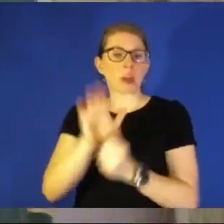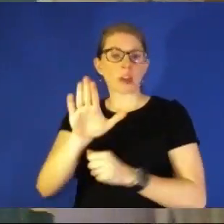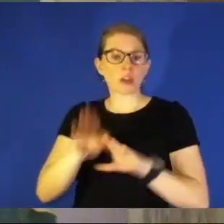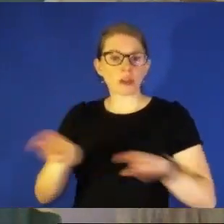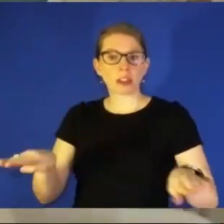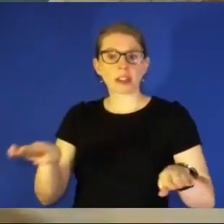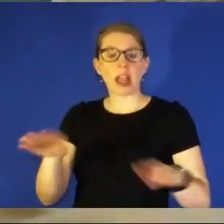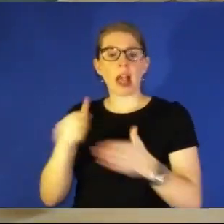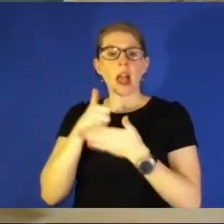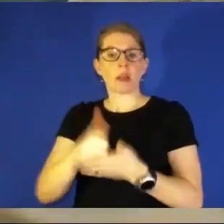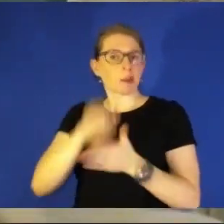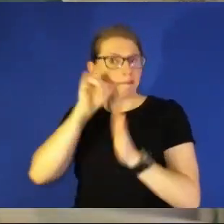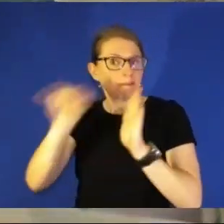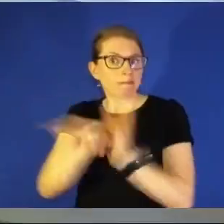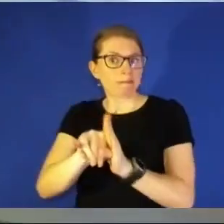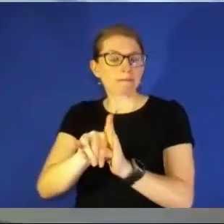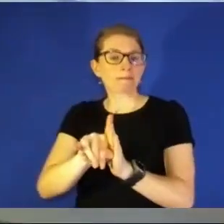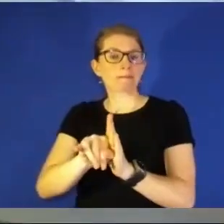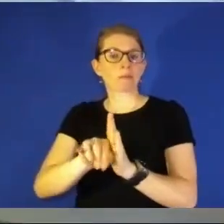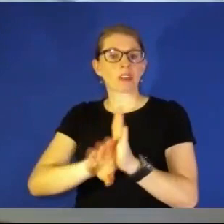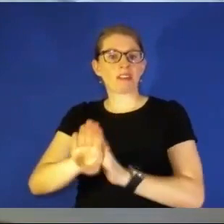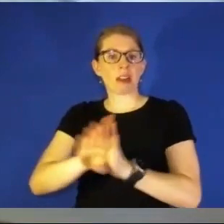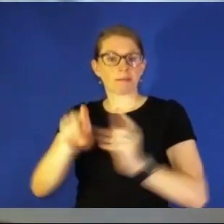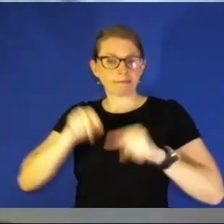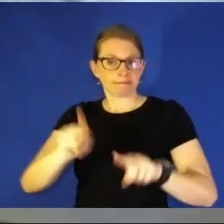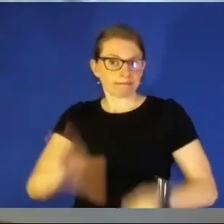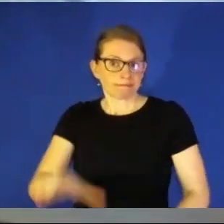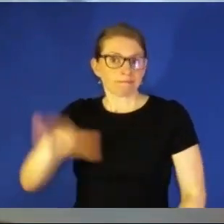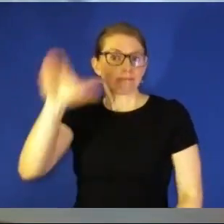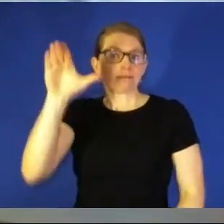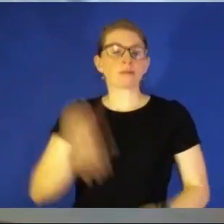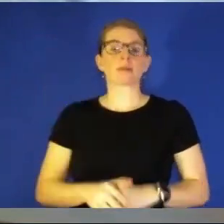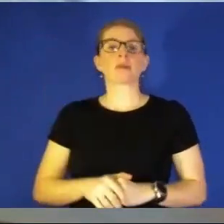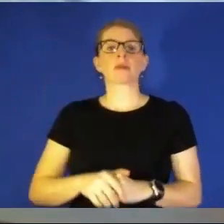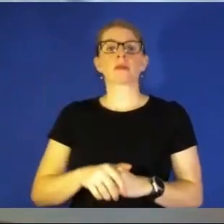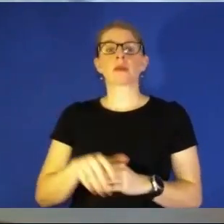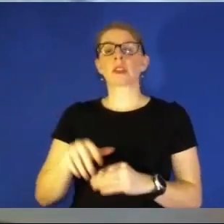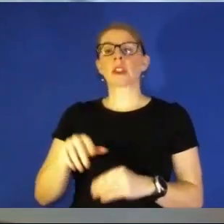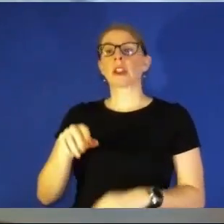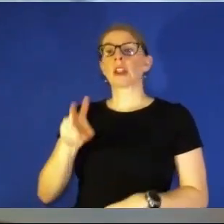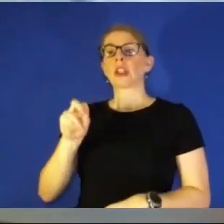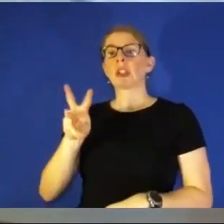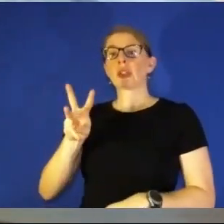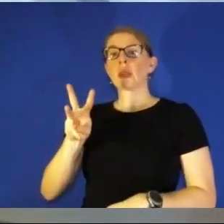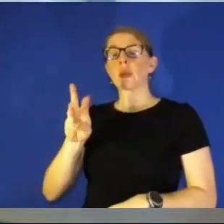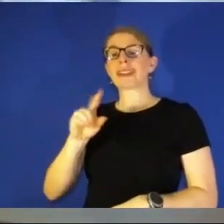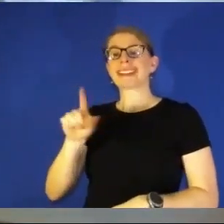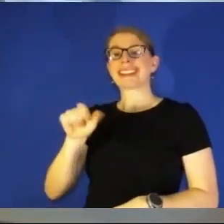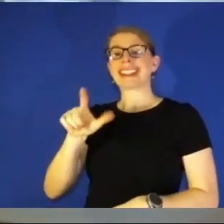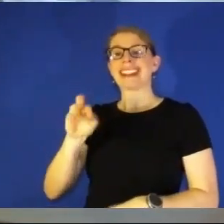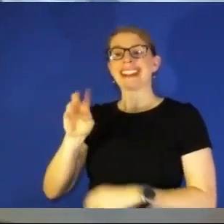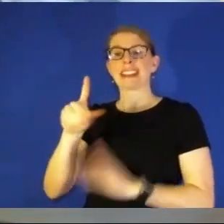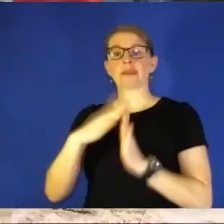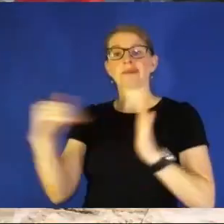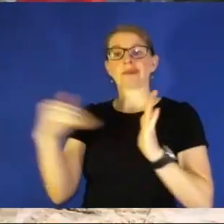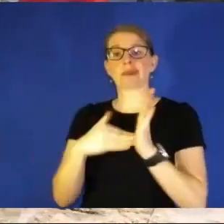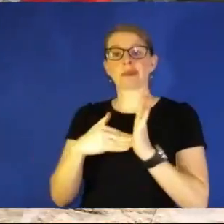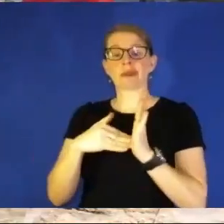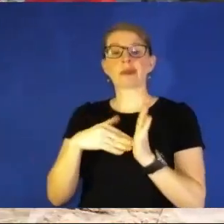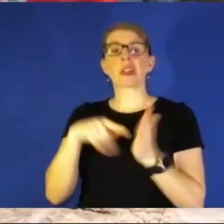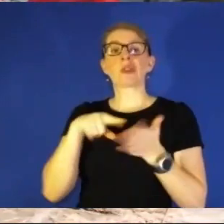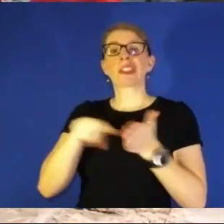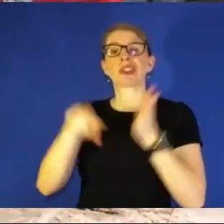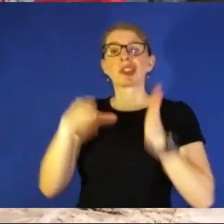identity and overall well-being as they grow. Researchers in New Zealand say reminiscing in front of your children helps them develop